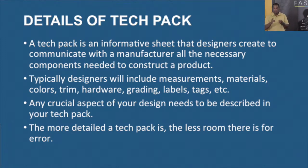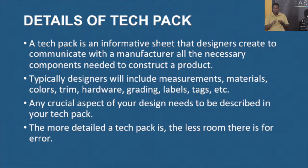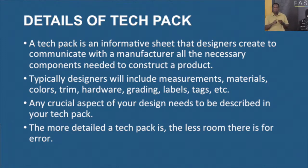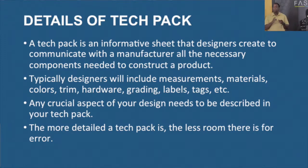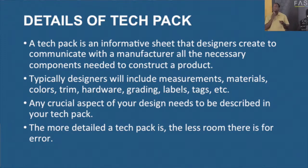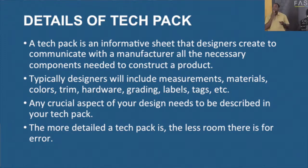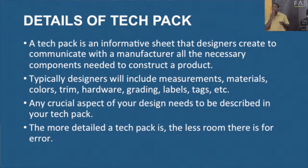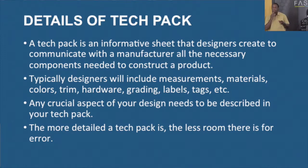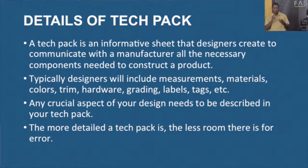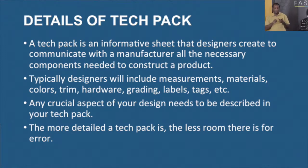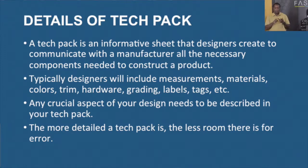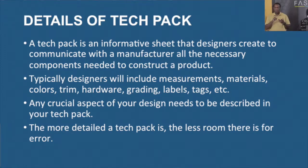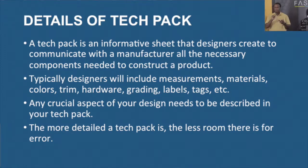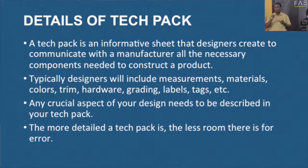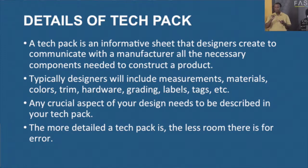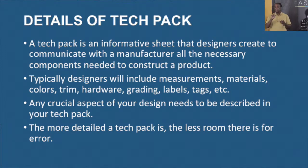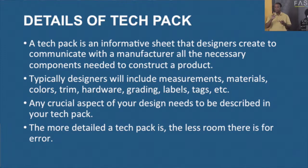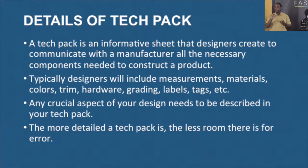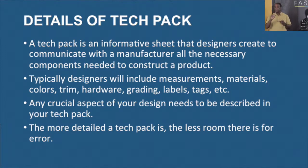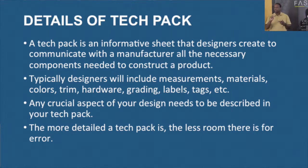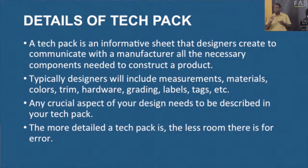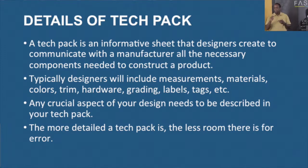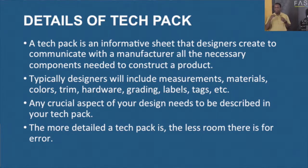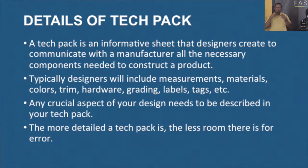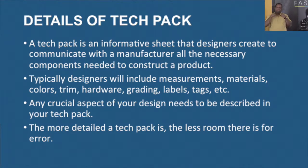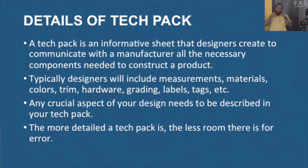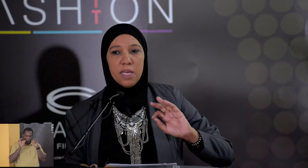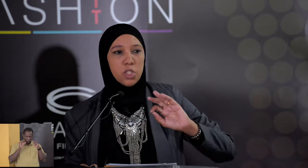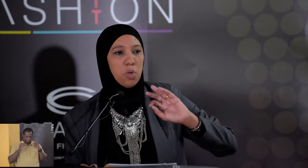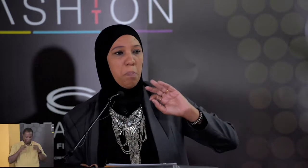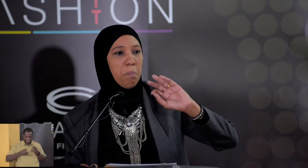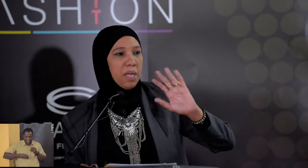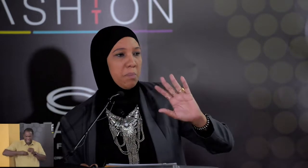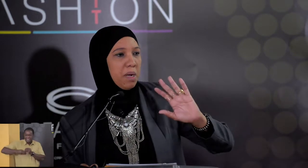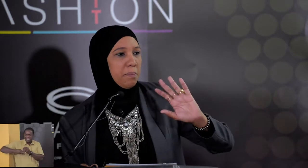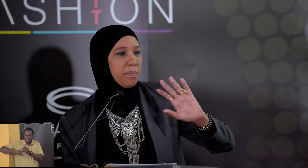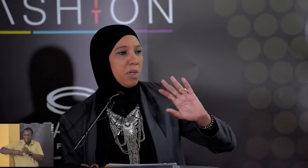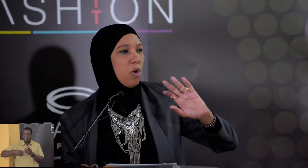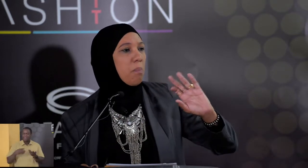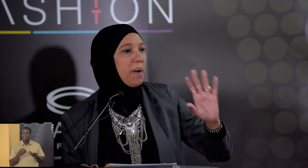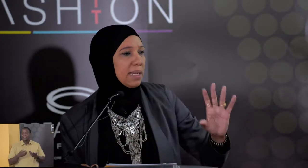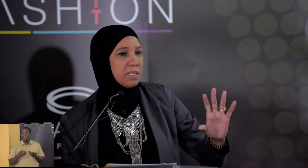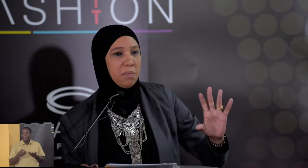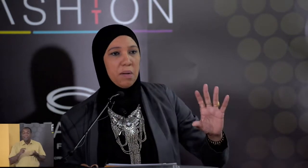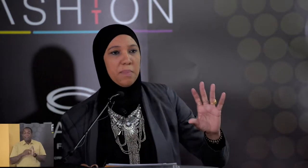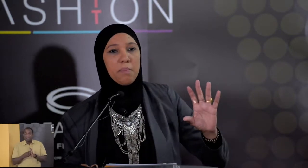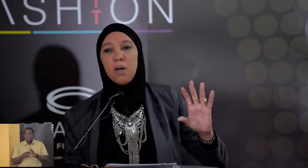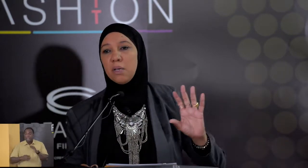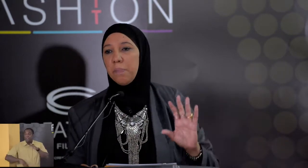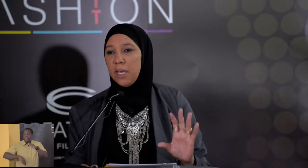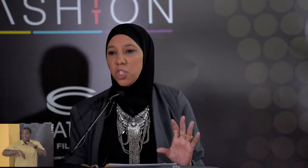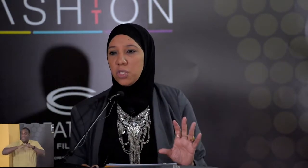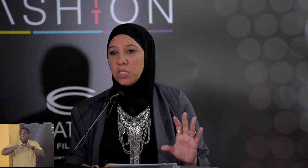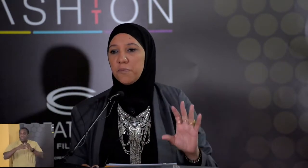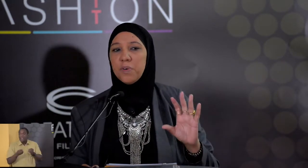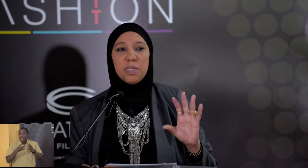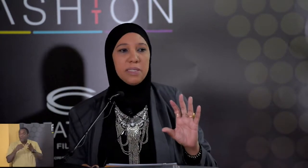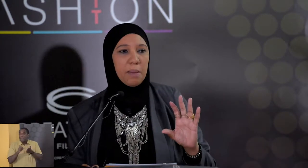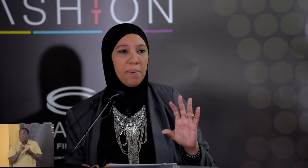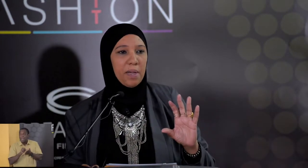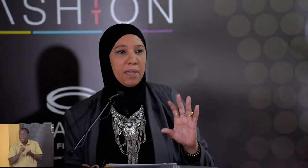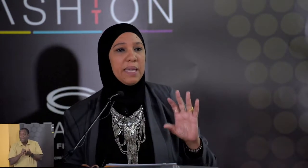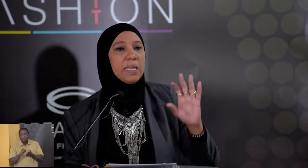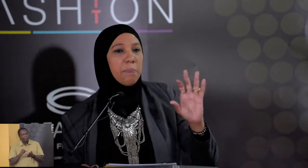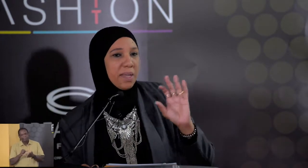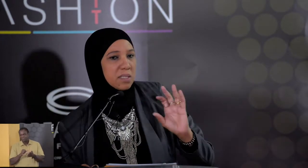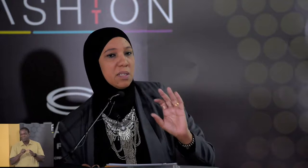hardware, grading, labels, like I say, every single thing. There's no minimum or maximum amount of pages for a